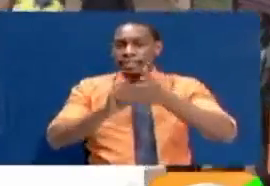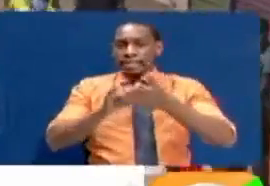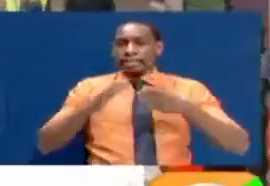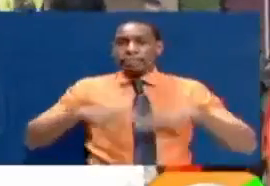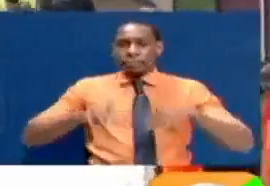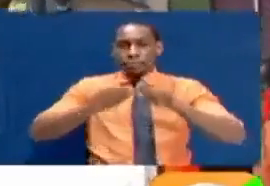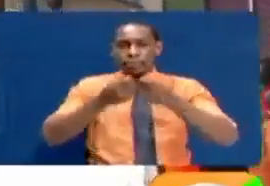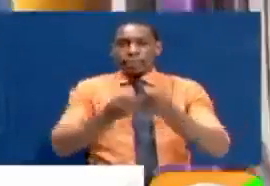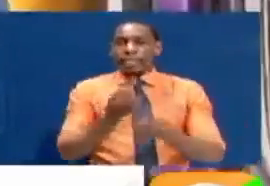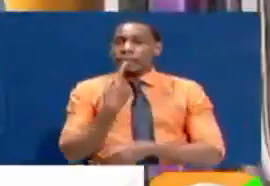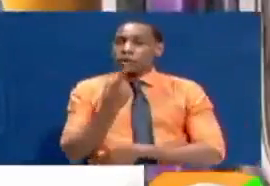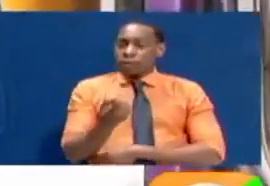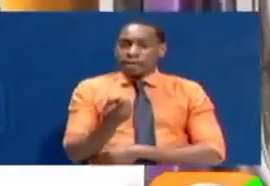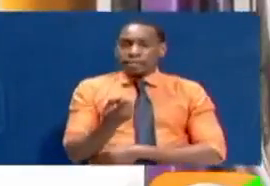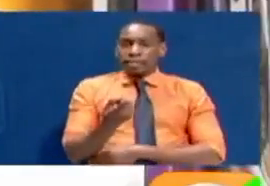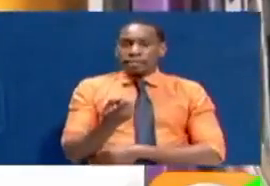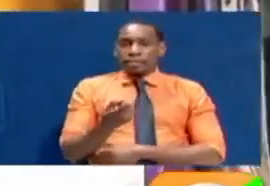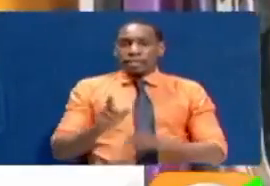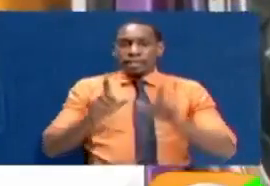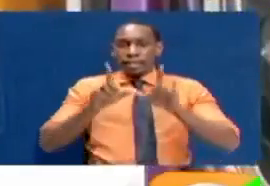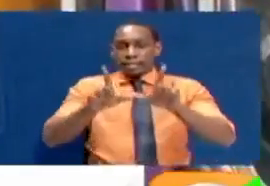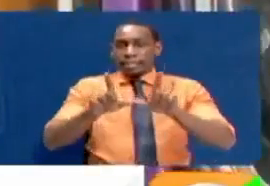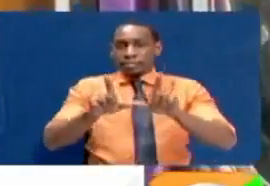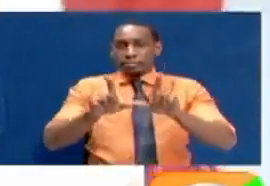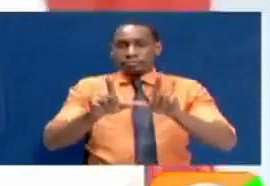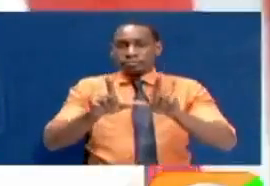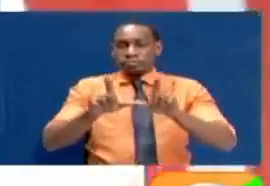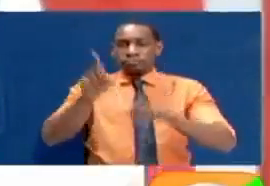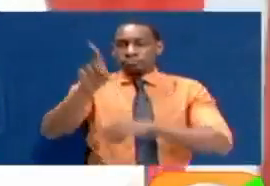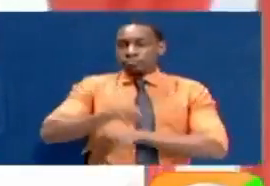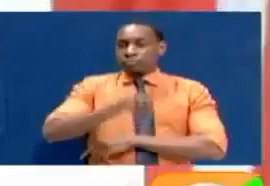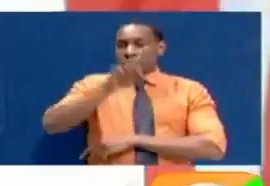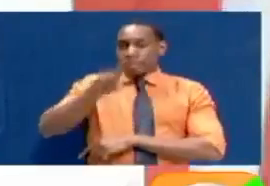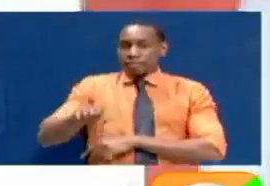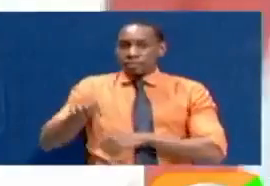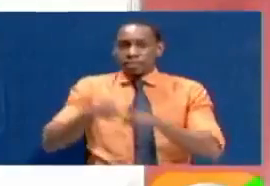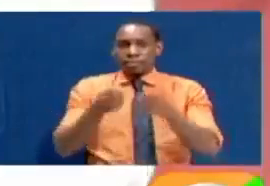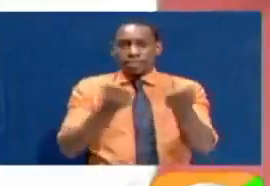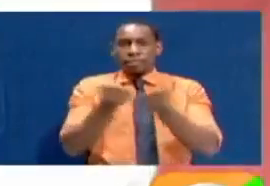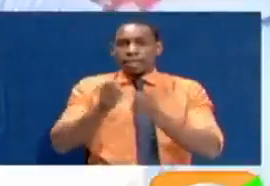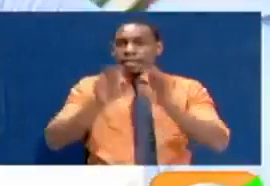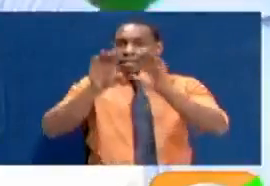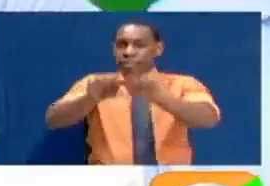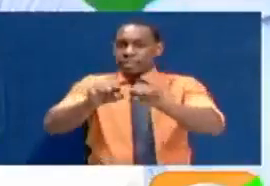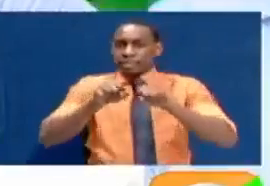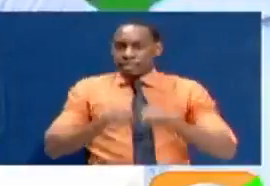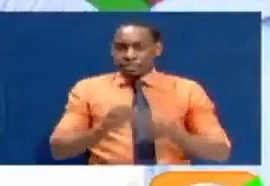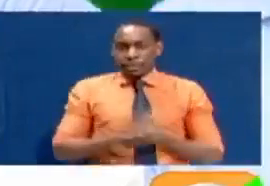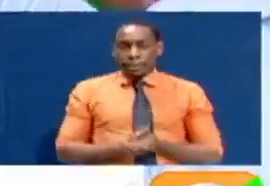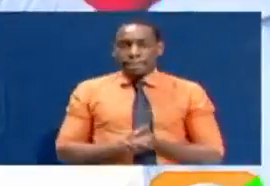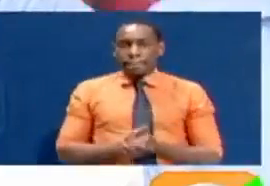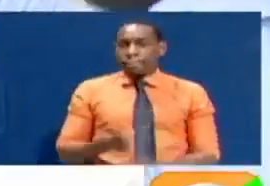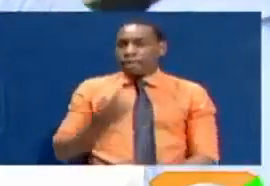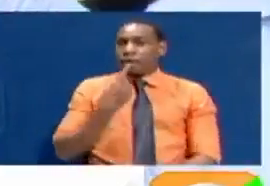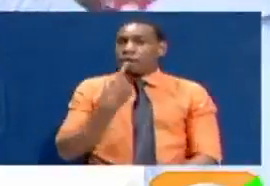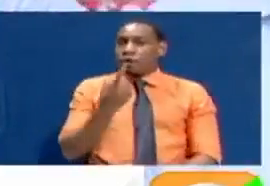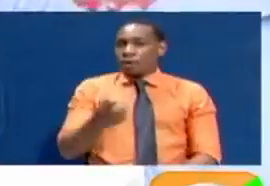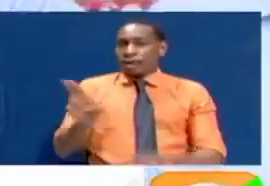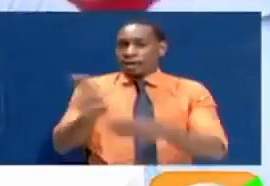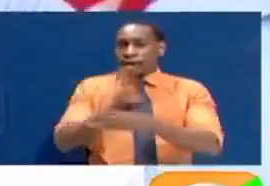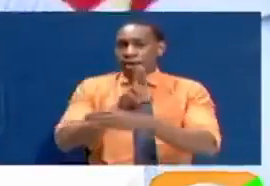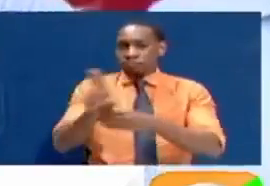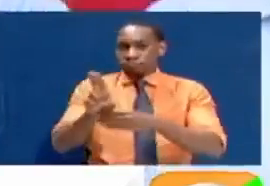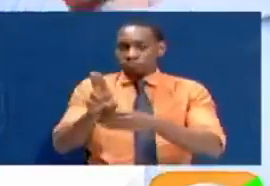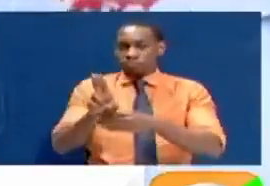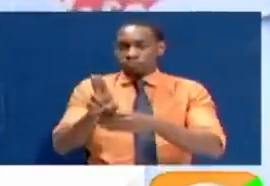that those flouting the directives will have their licenses suspended and vehicles impounded. This directive applies to